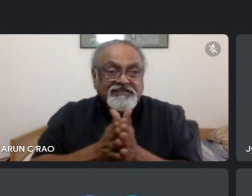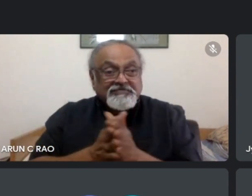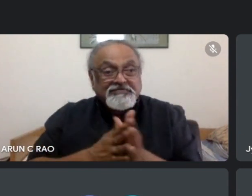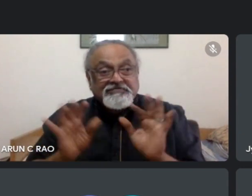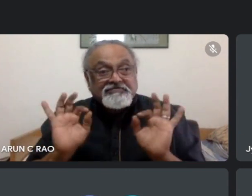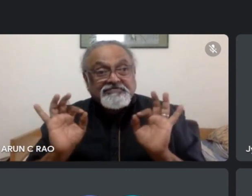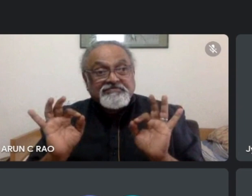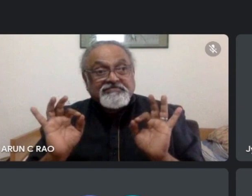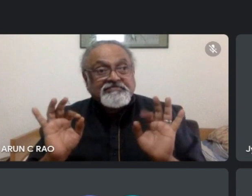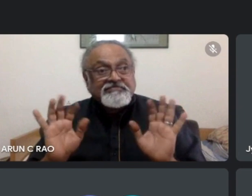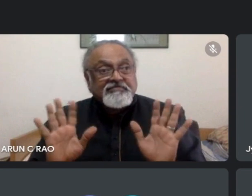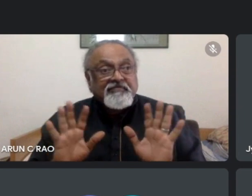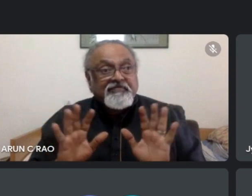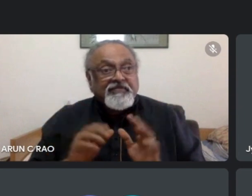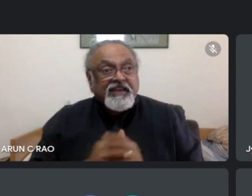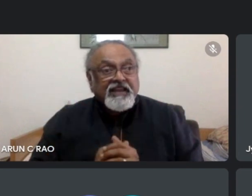how,